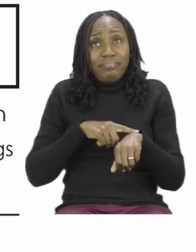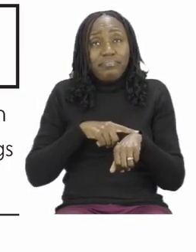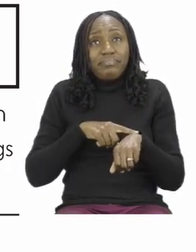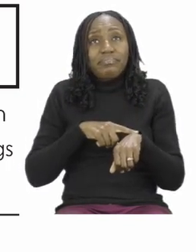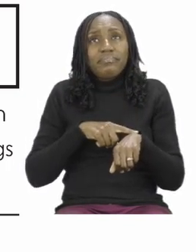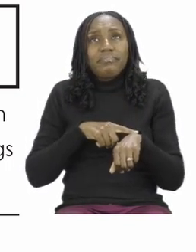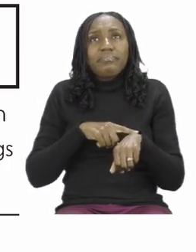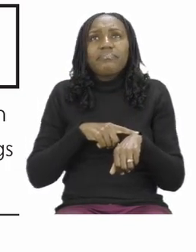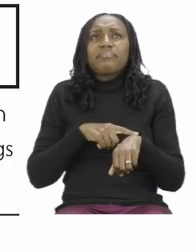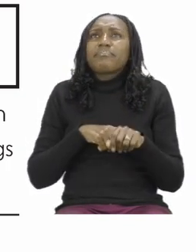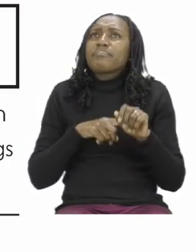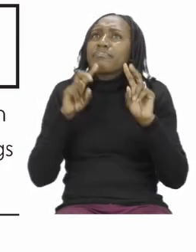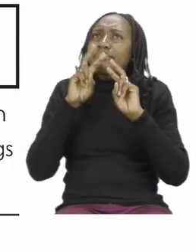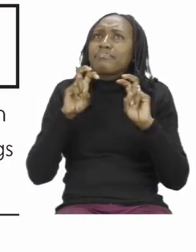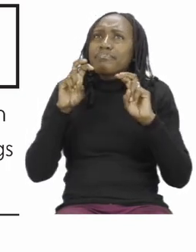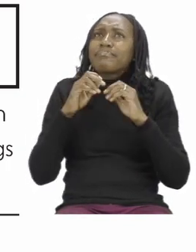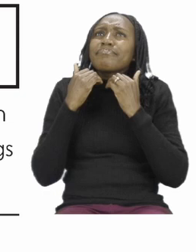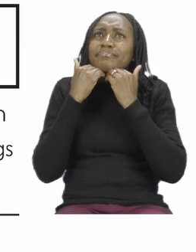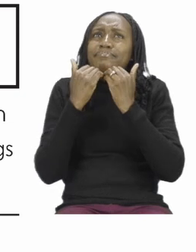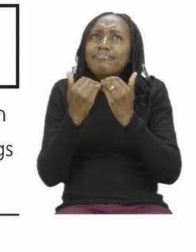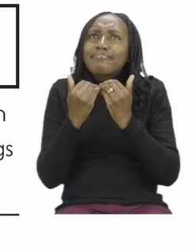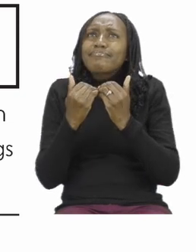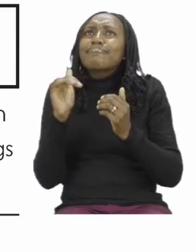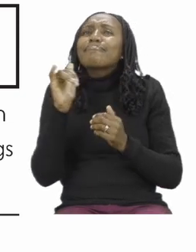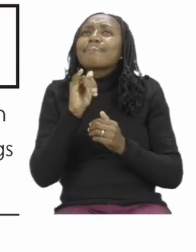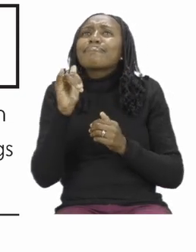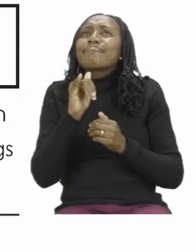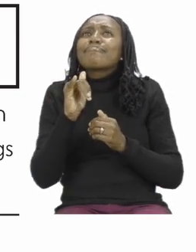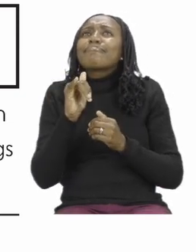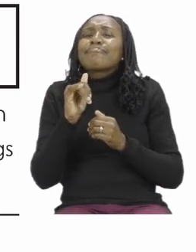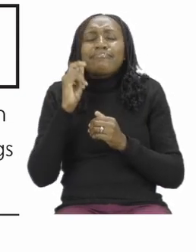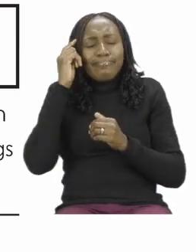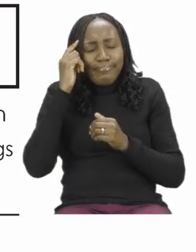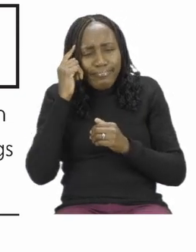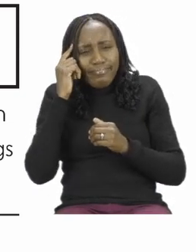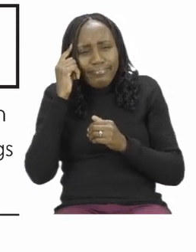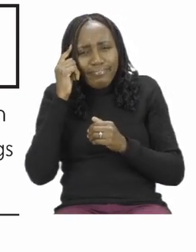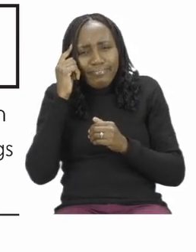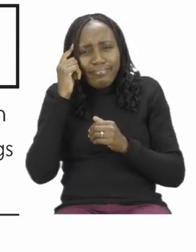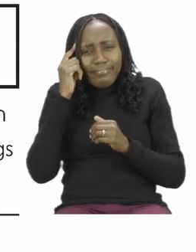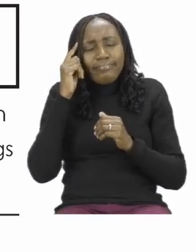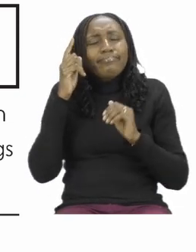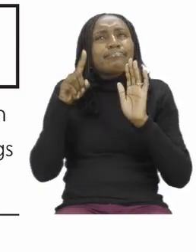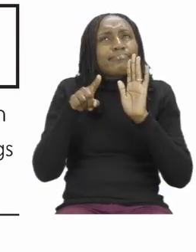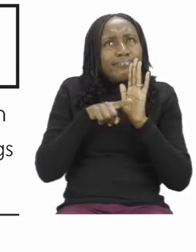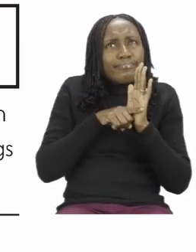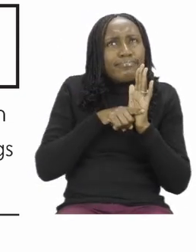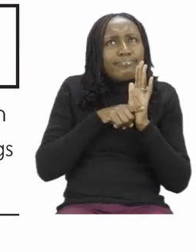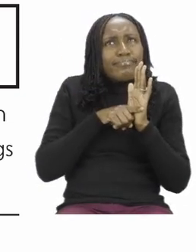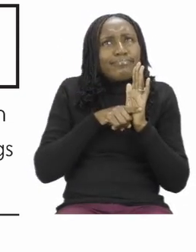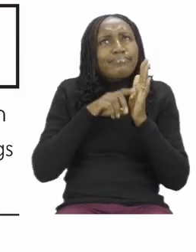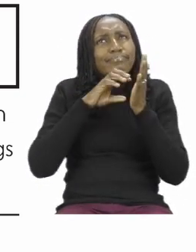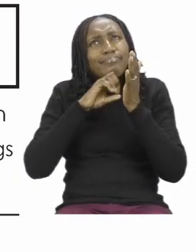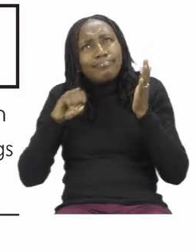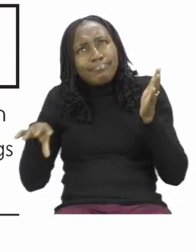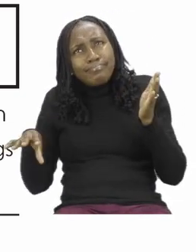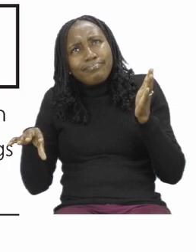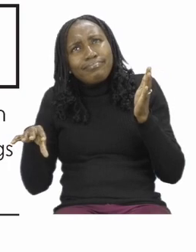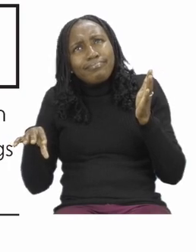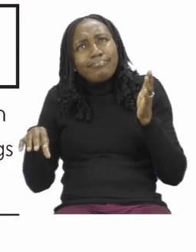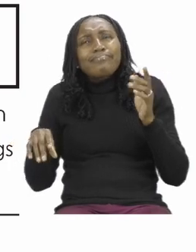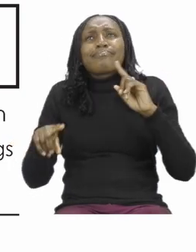important information and then decide whether we are going to add, subtract, multiply, or